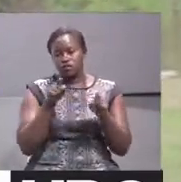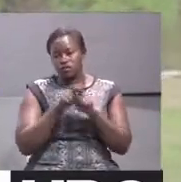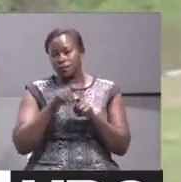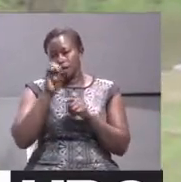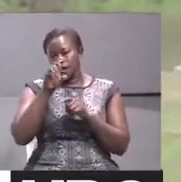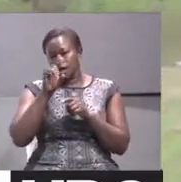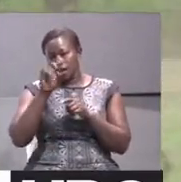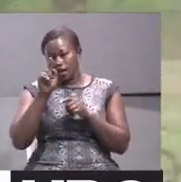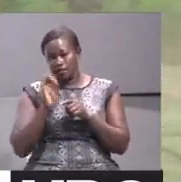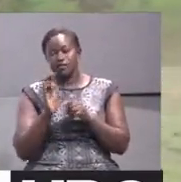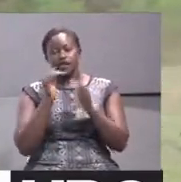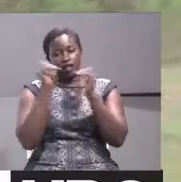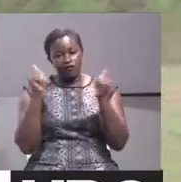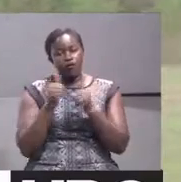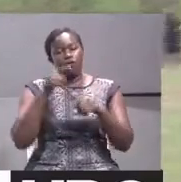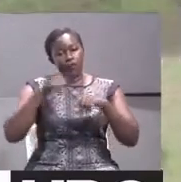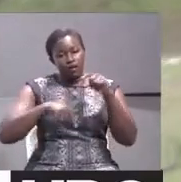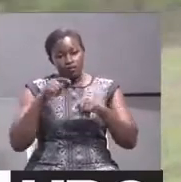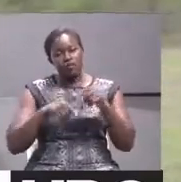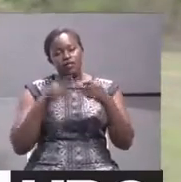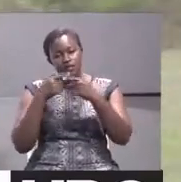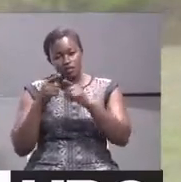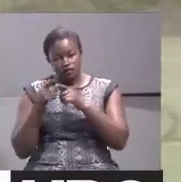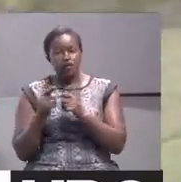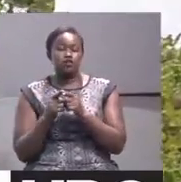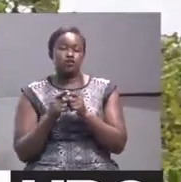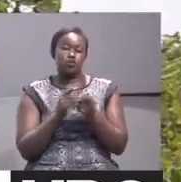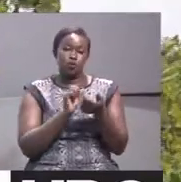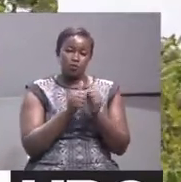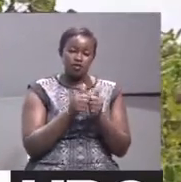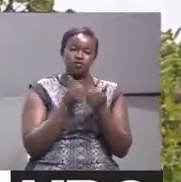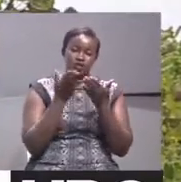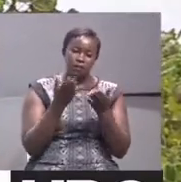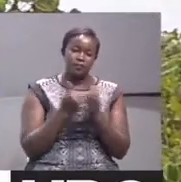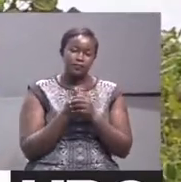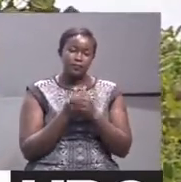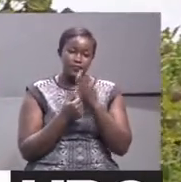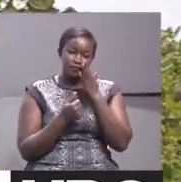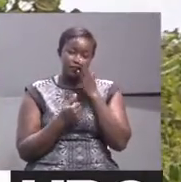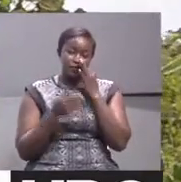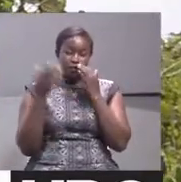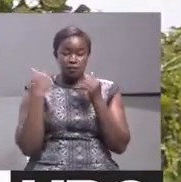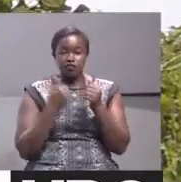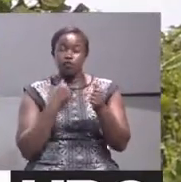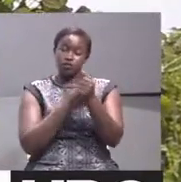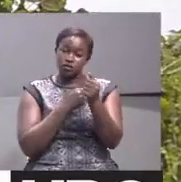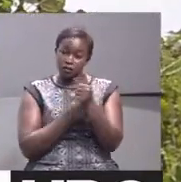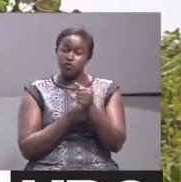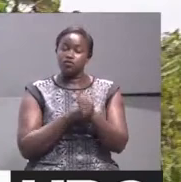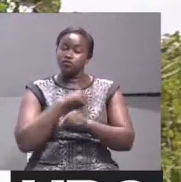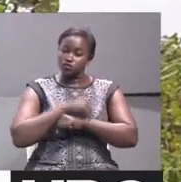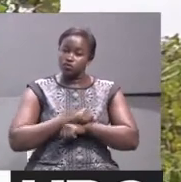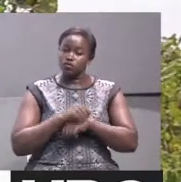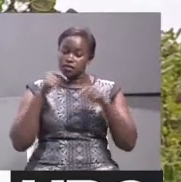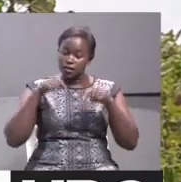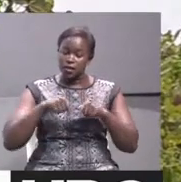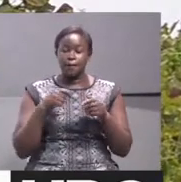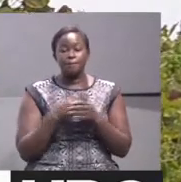who participated in various track and field events. He used to support schools here.